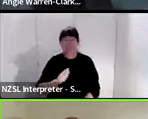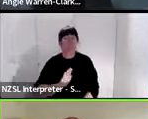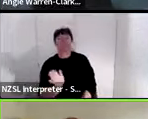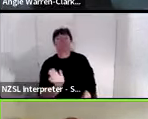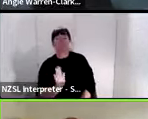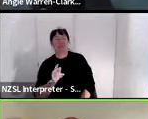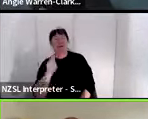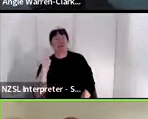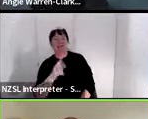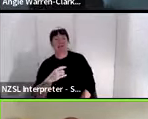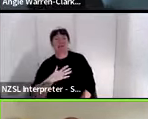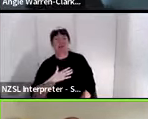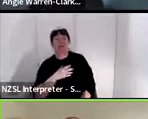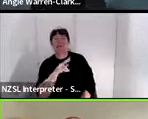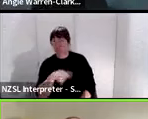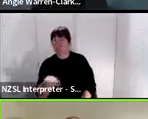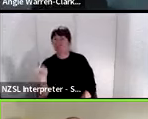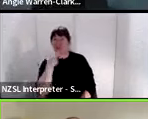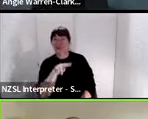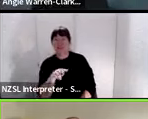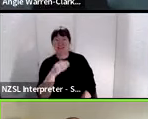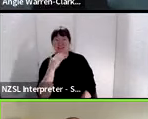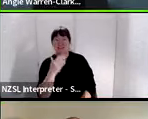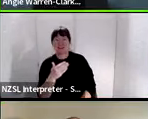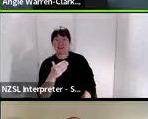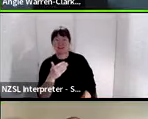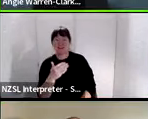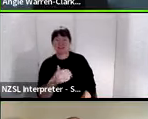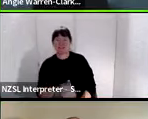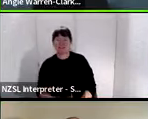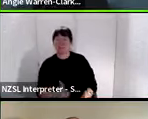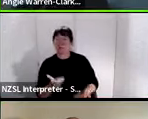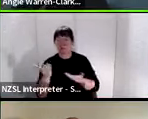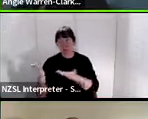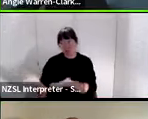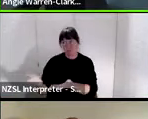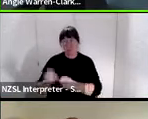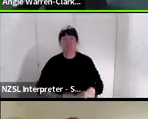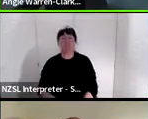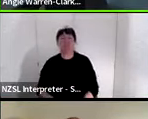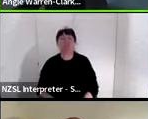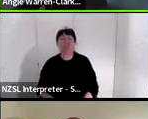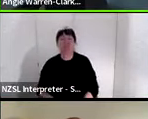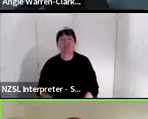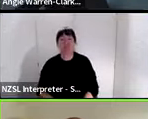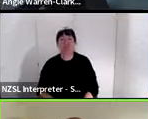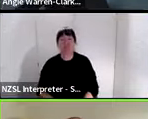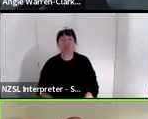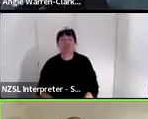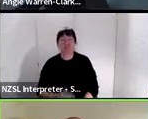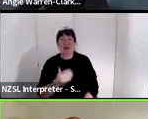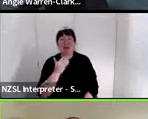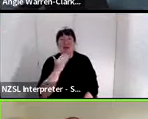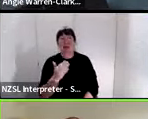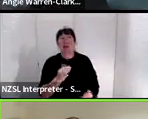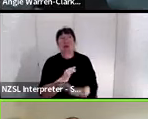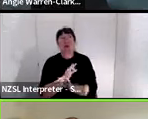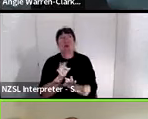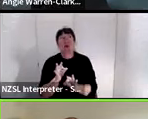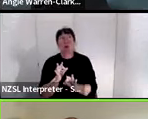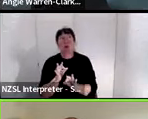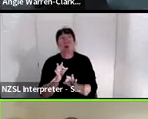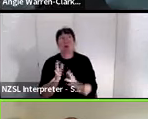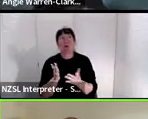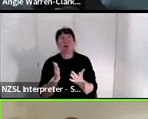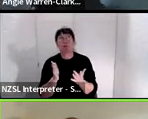it myself, right. So thank you. Thank you. We're in your hands. Thank you. Look, I won't go into a lot of the